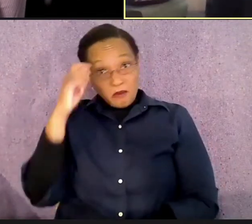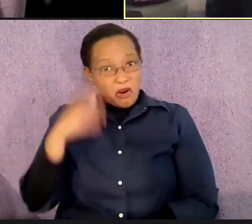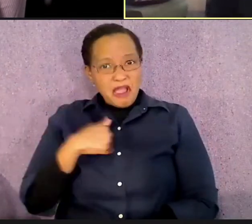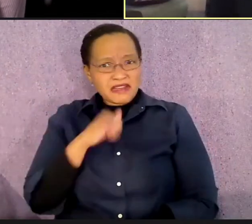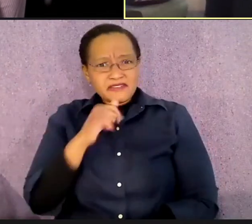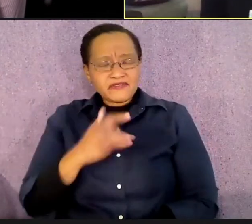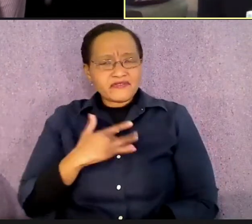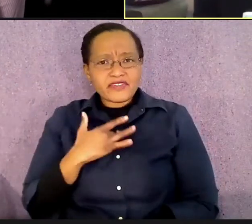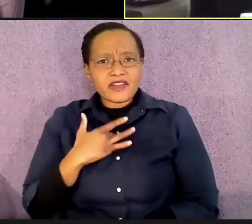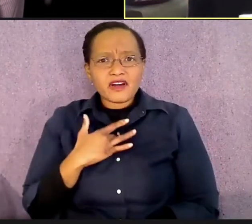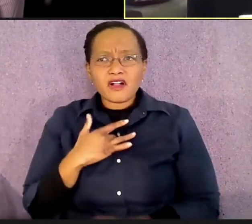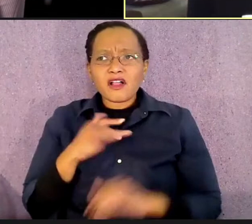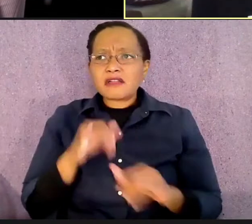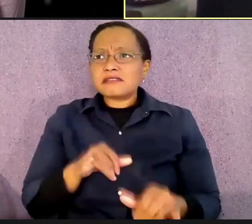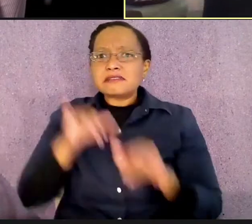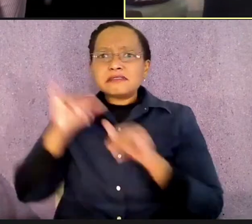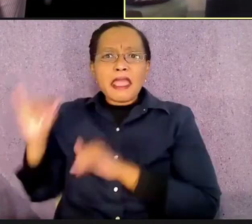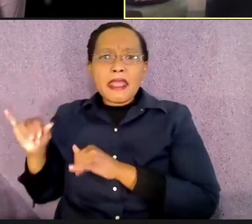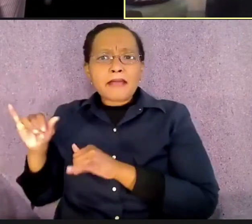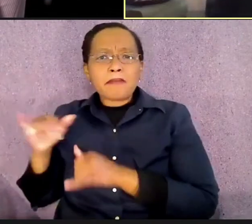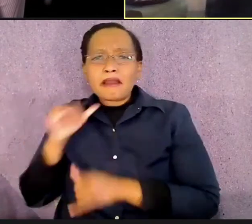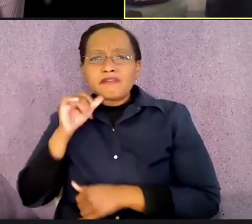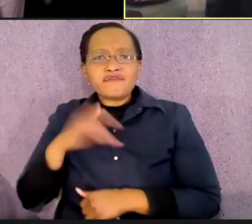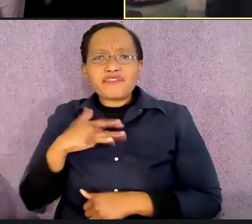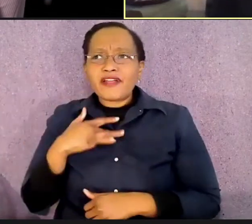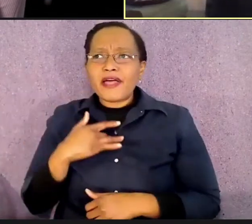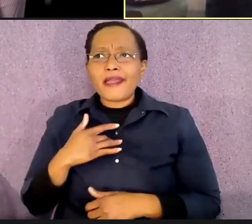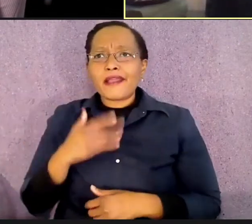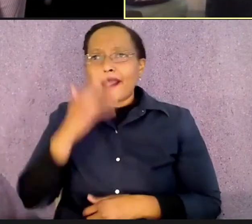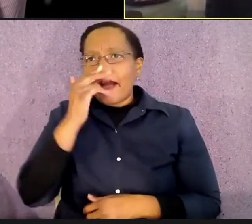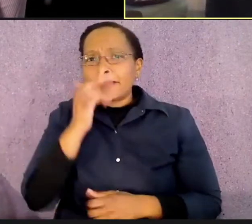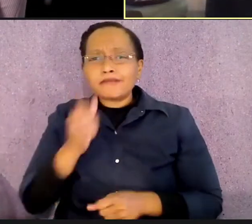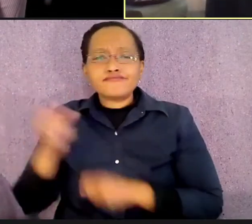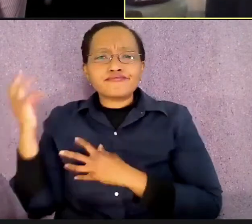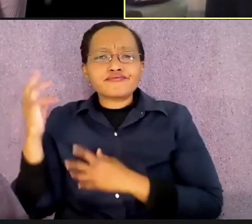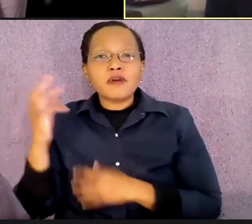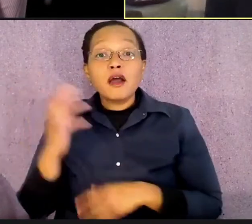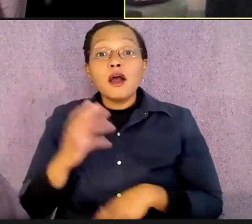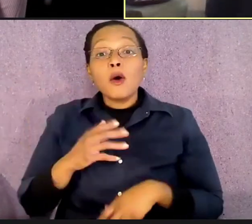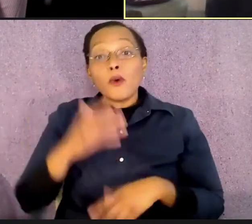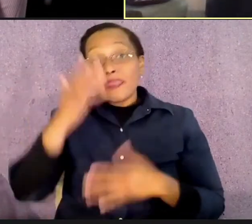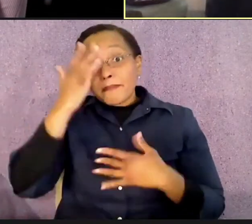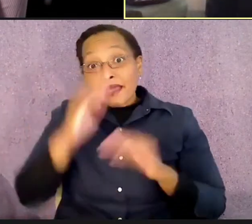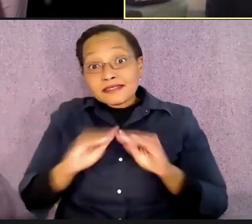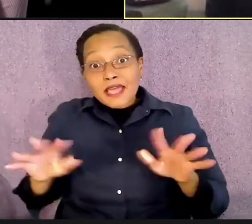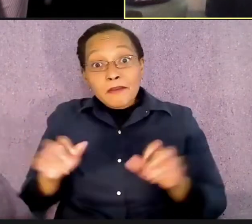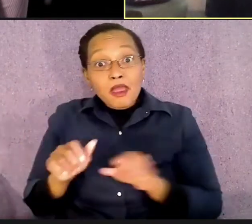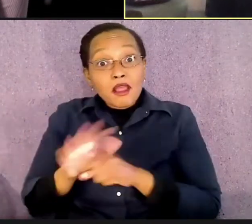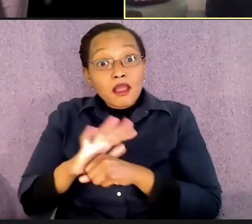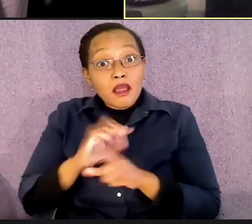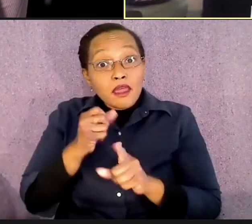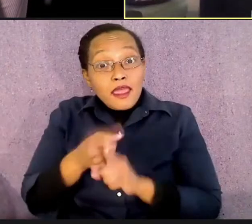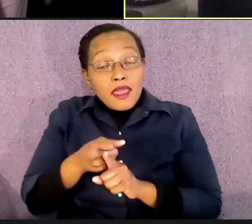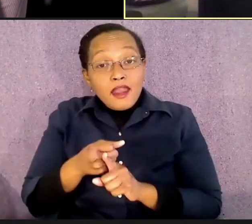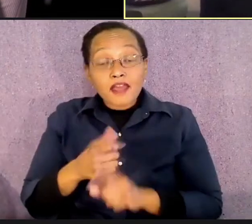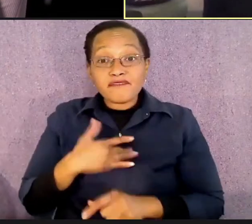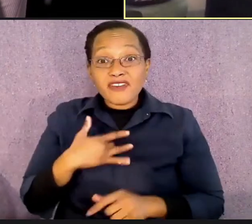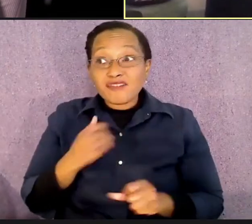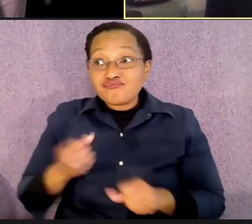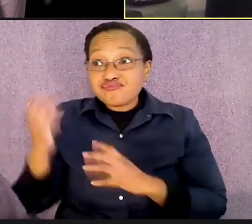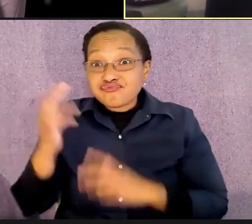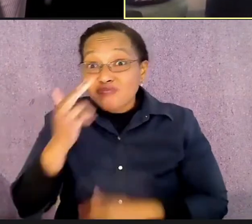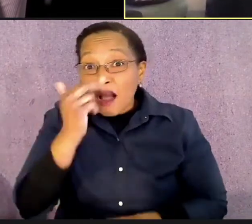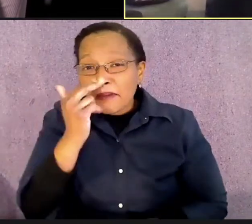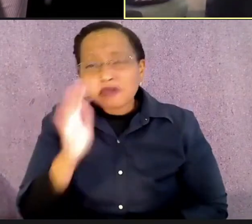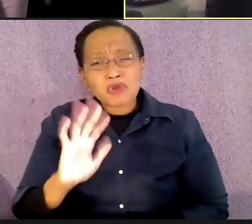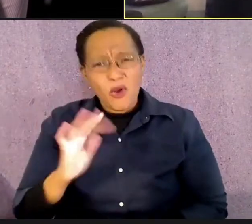that way after the pandemic hit. I felt like, oh, I got stuff to say. So I think that like not every